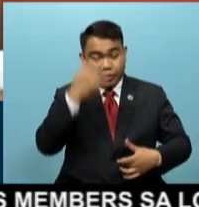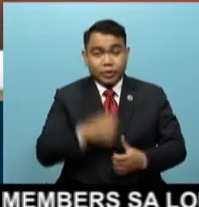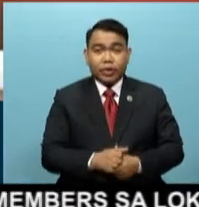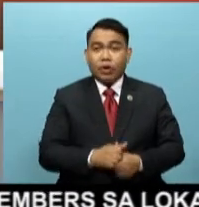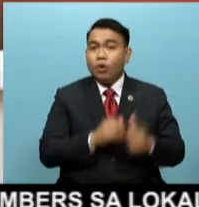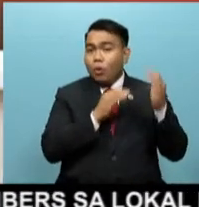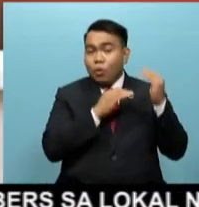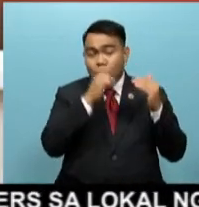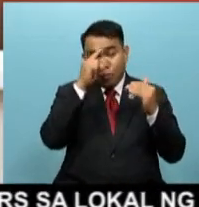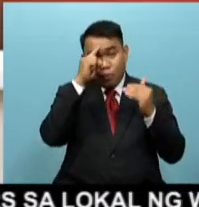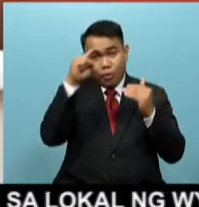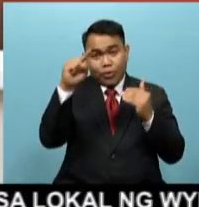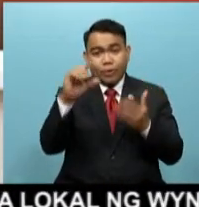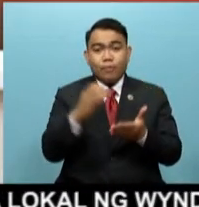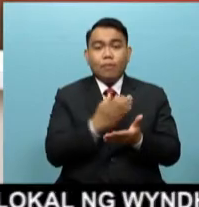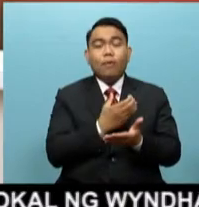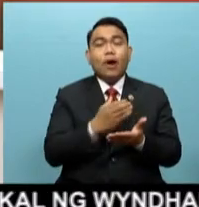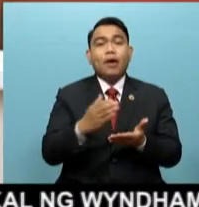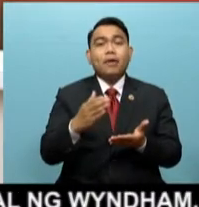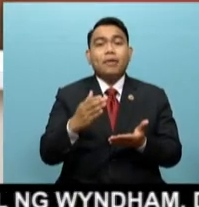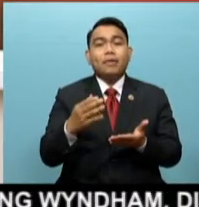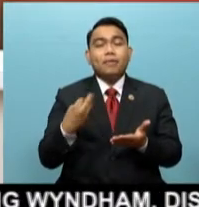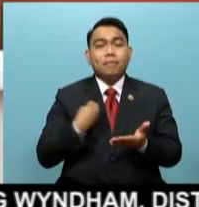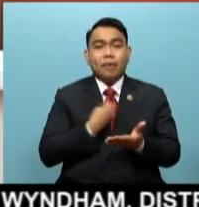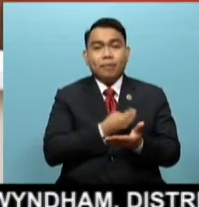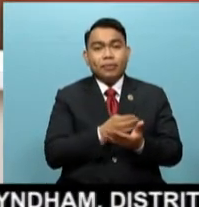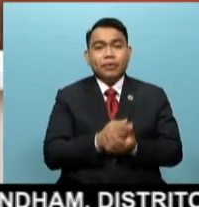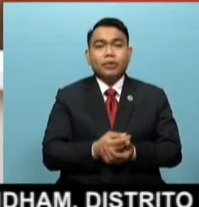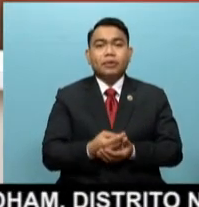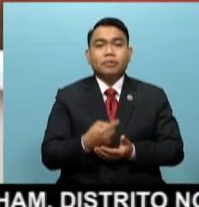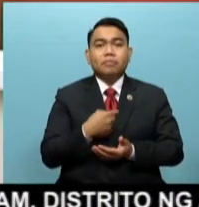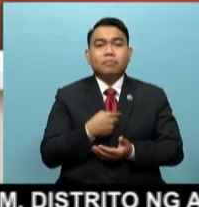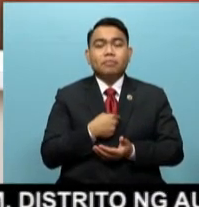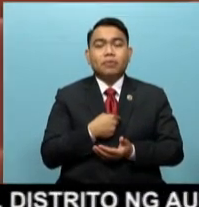choir that I would like to impart,